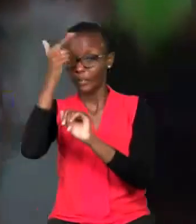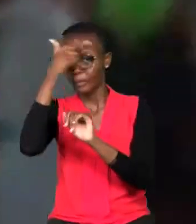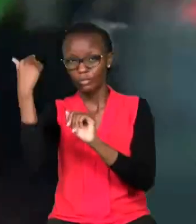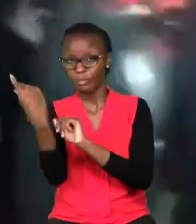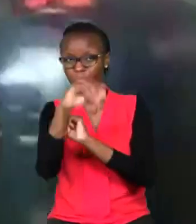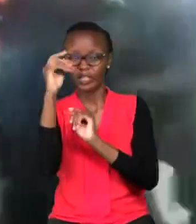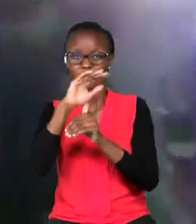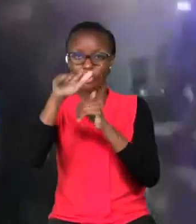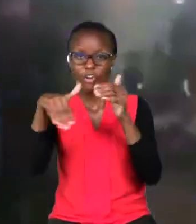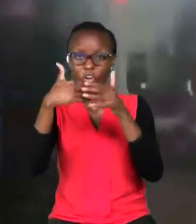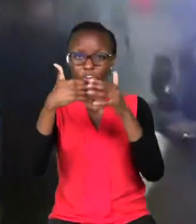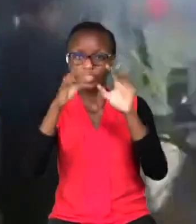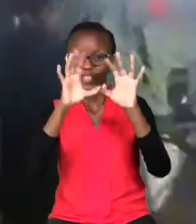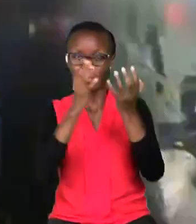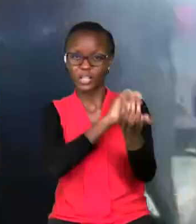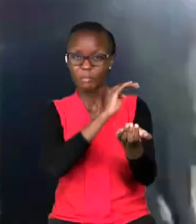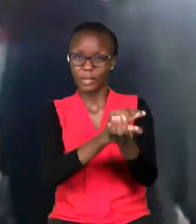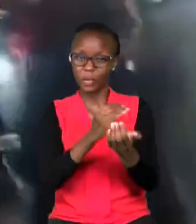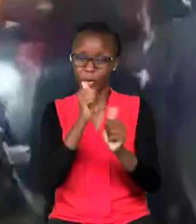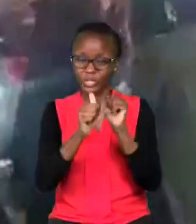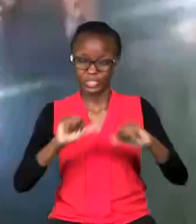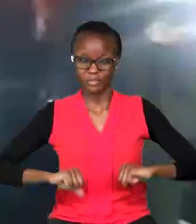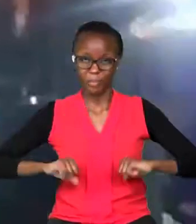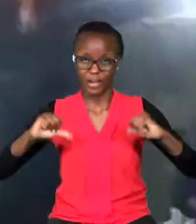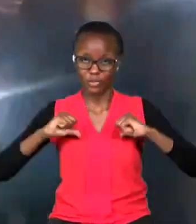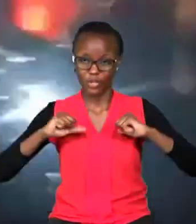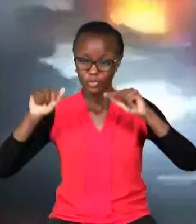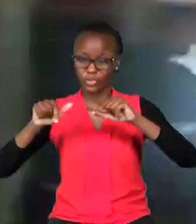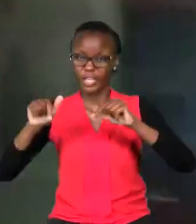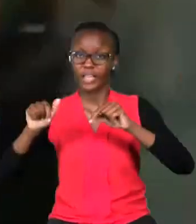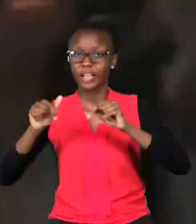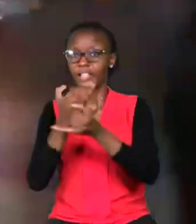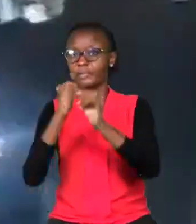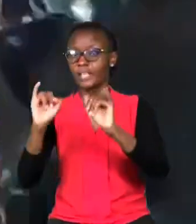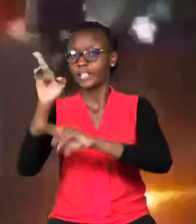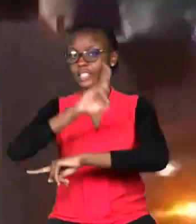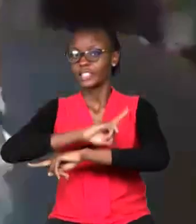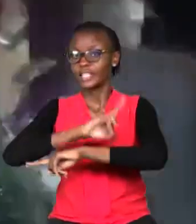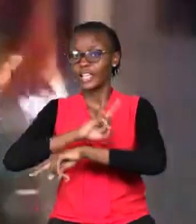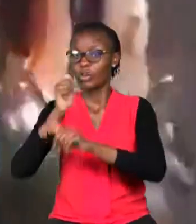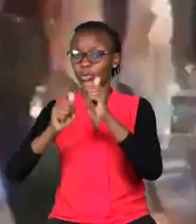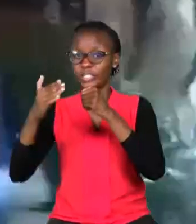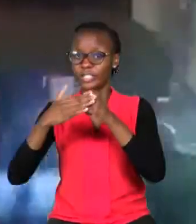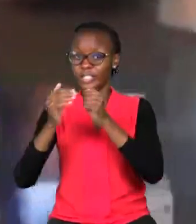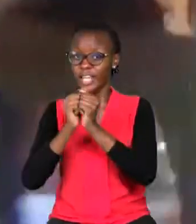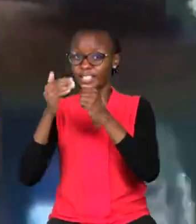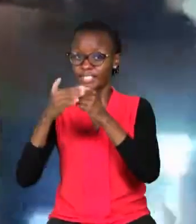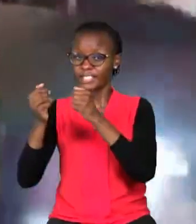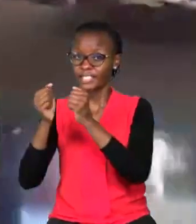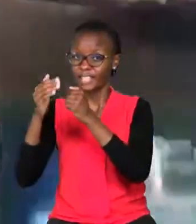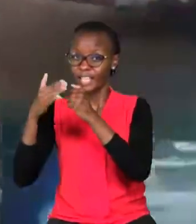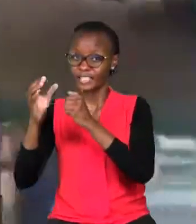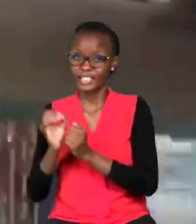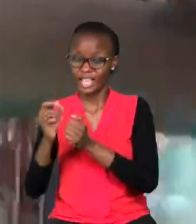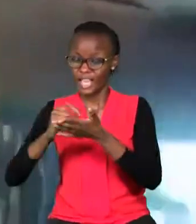of the world in the United States. Today marks Afghanistan's Independence Day, which commemorates the 1919 treaty that